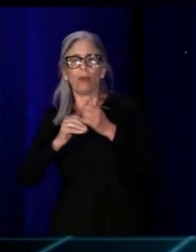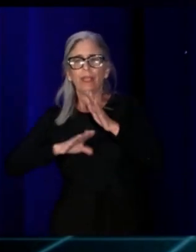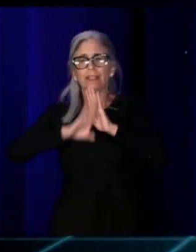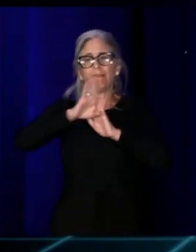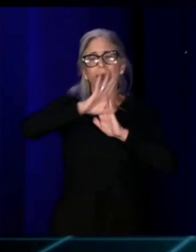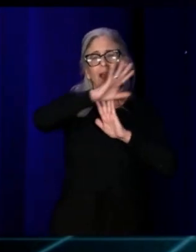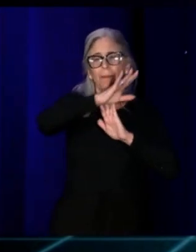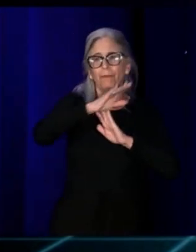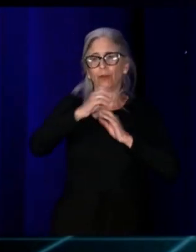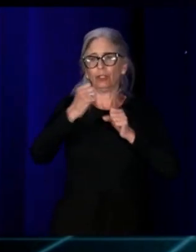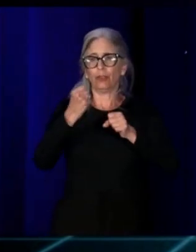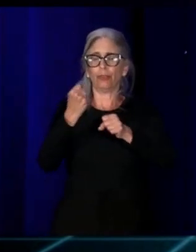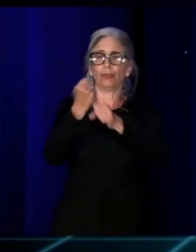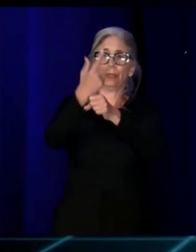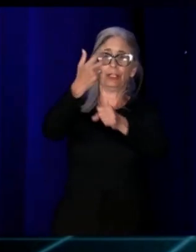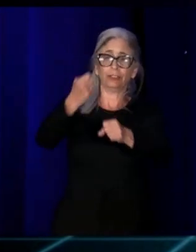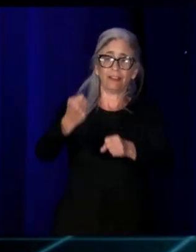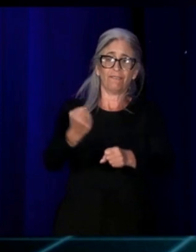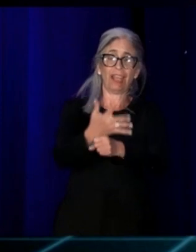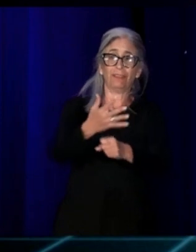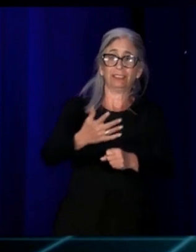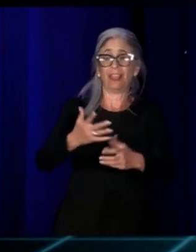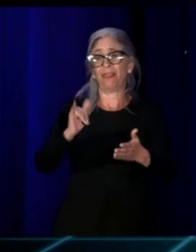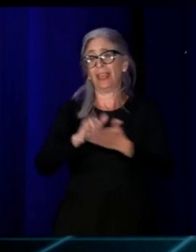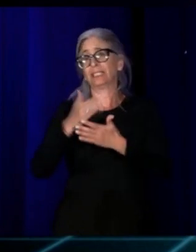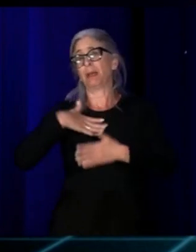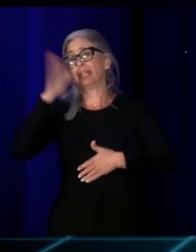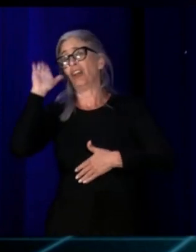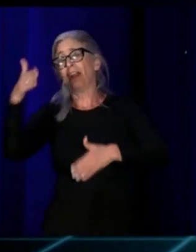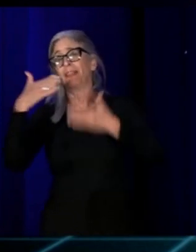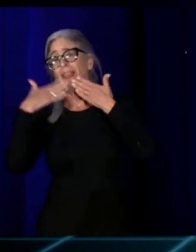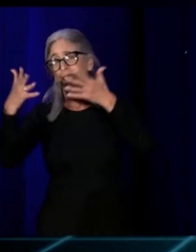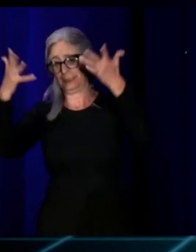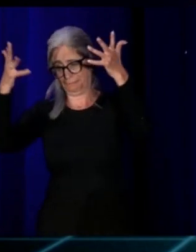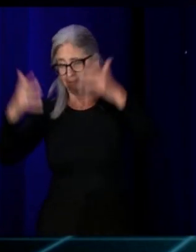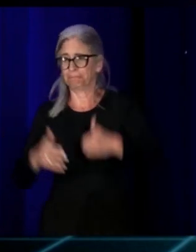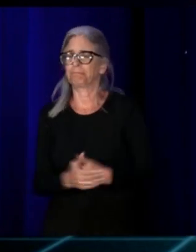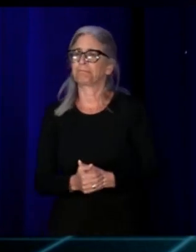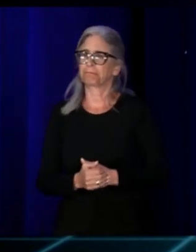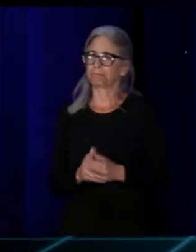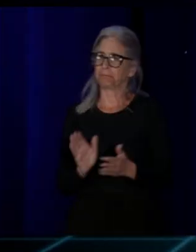develop over the next 3 to 5 years. So yeah, that's my talk. Thanks.